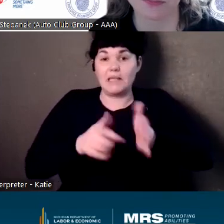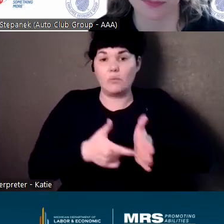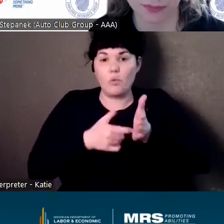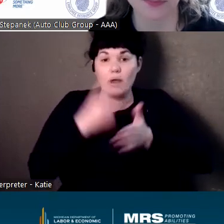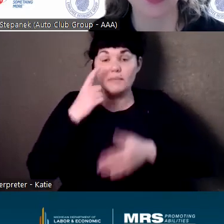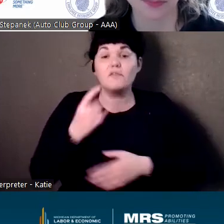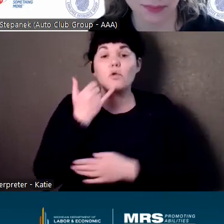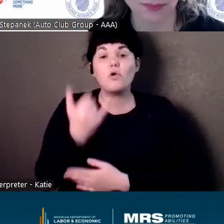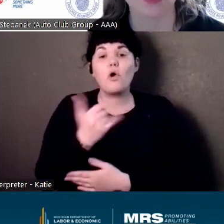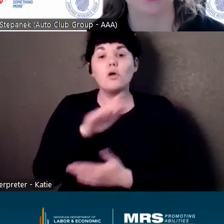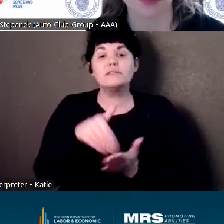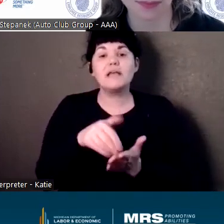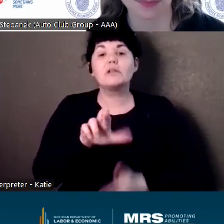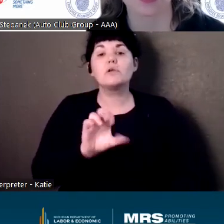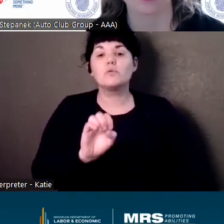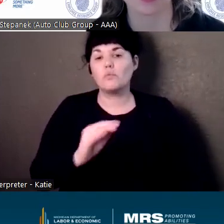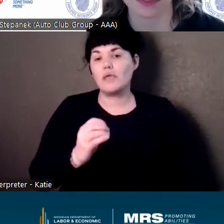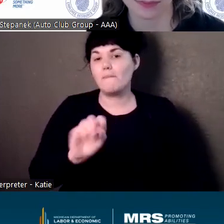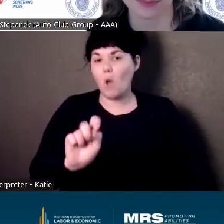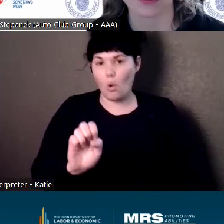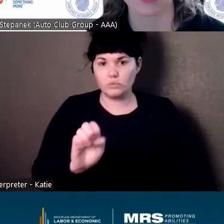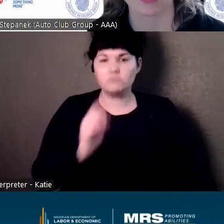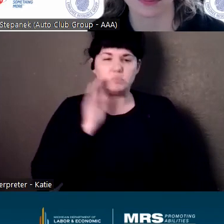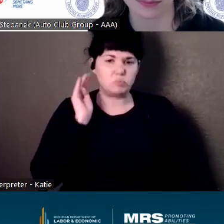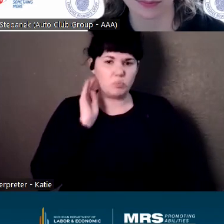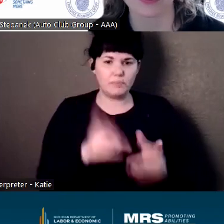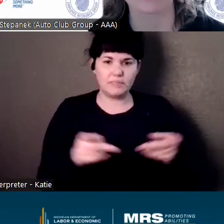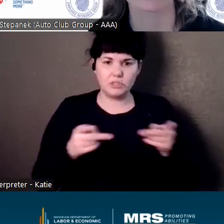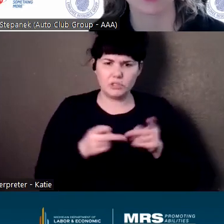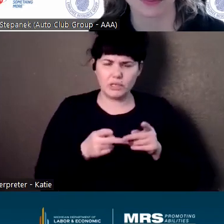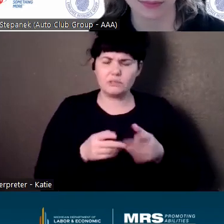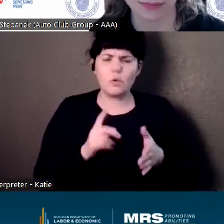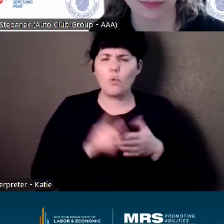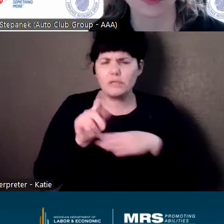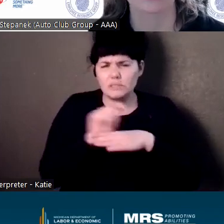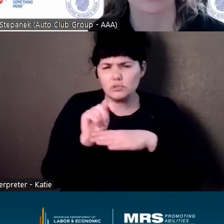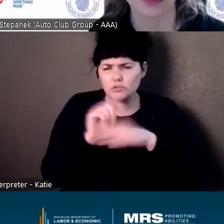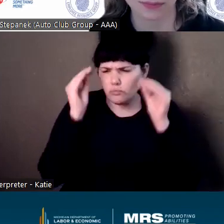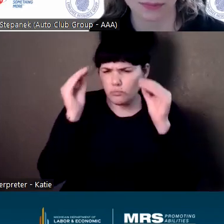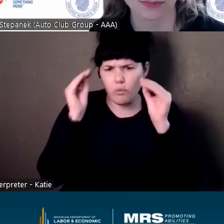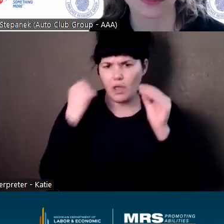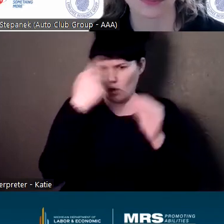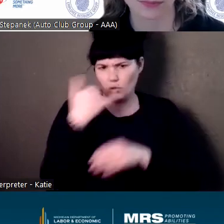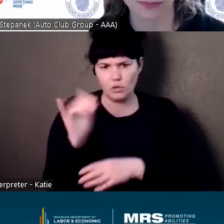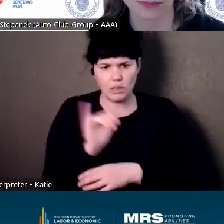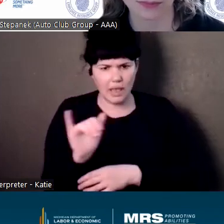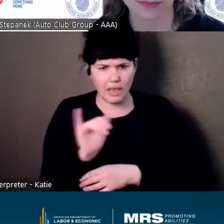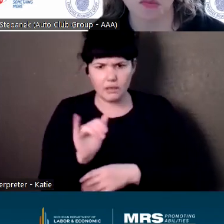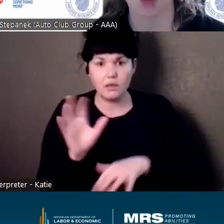And with that, like what does the onboarding look like, a work day, and are there any production